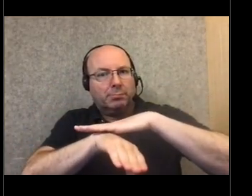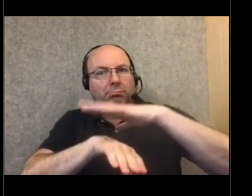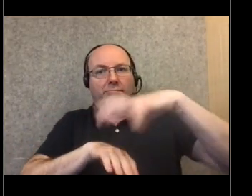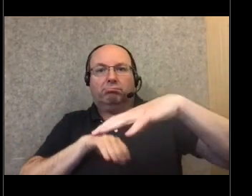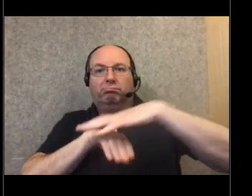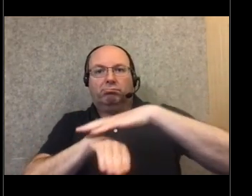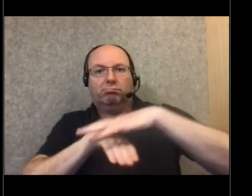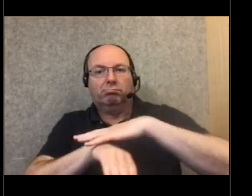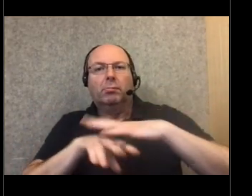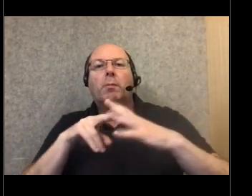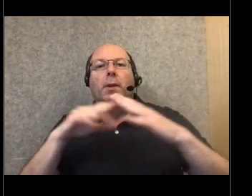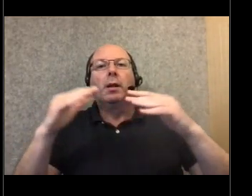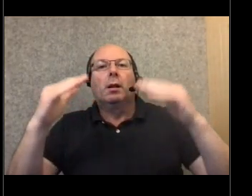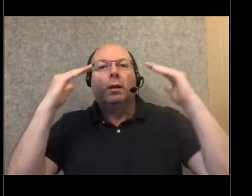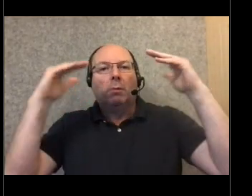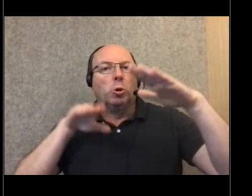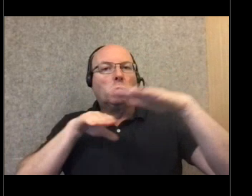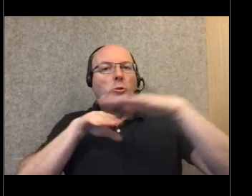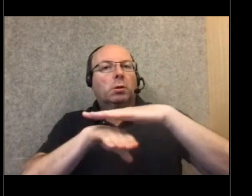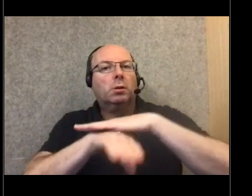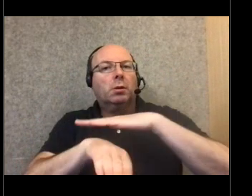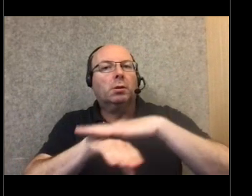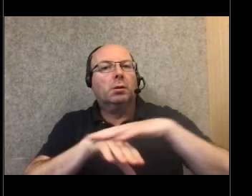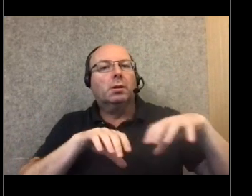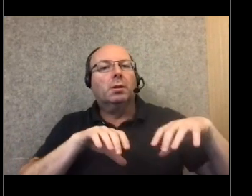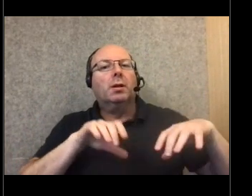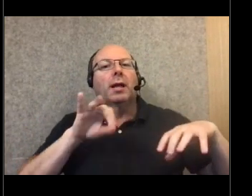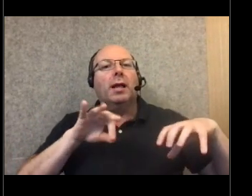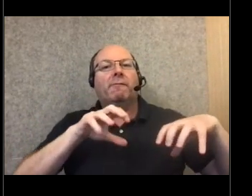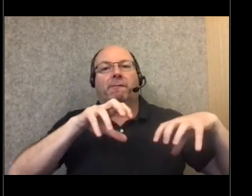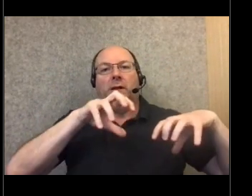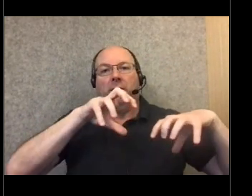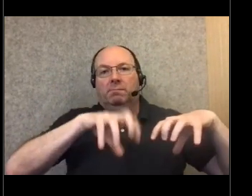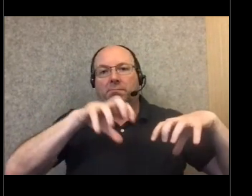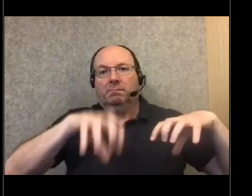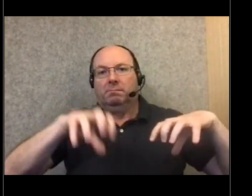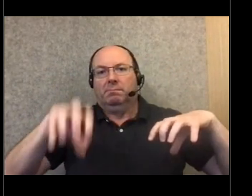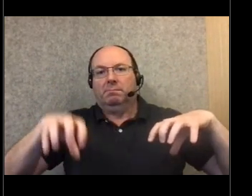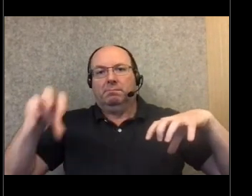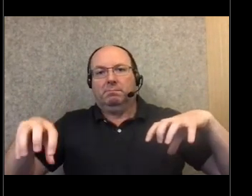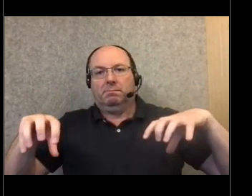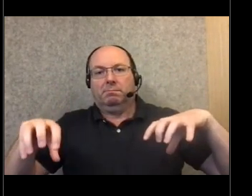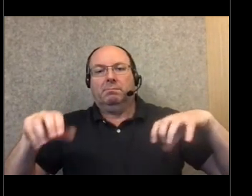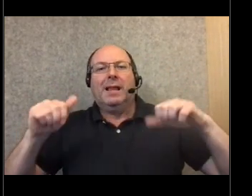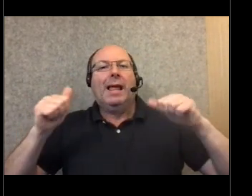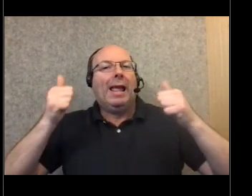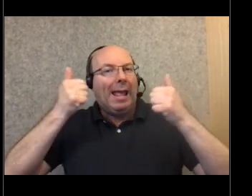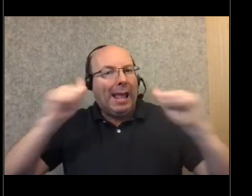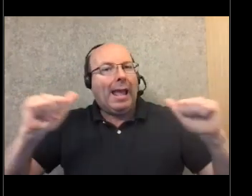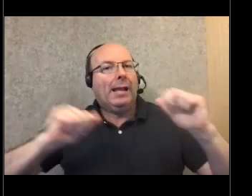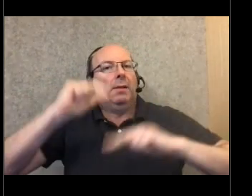covered dwelling units will be provided on all building sites,